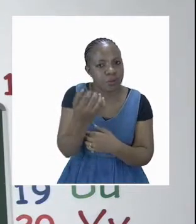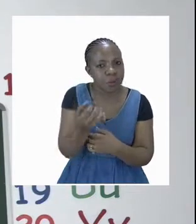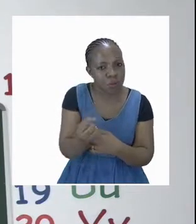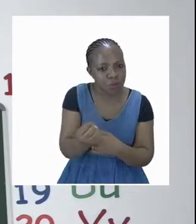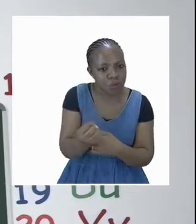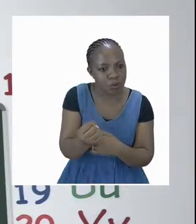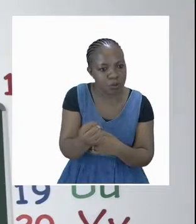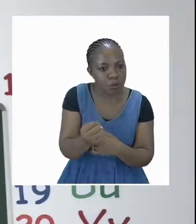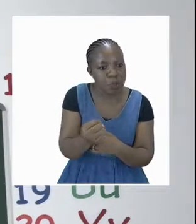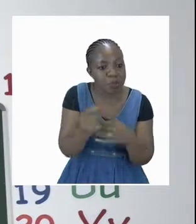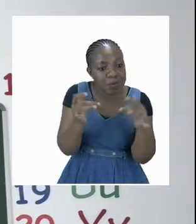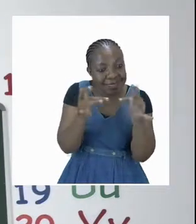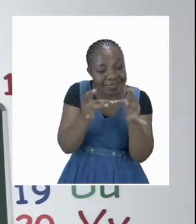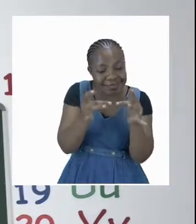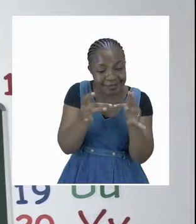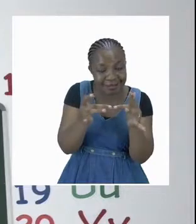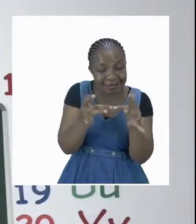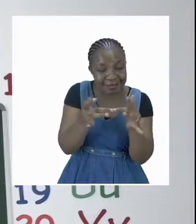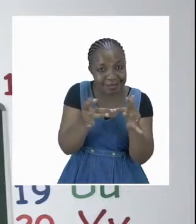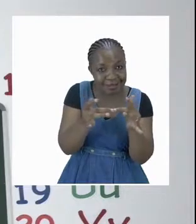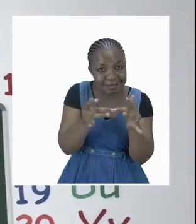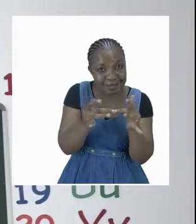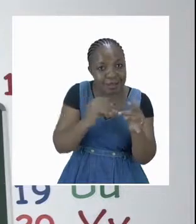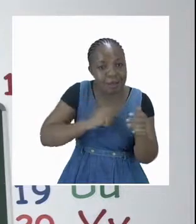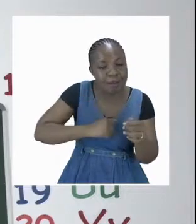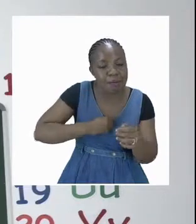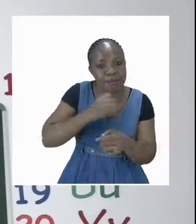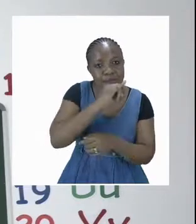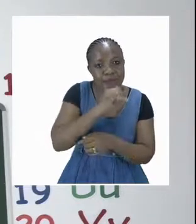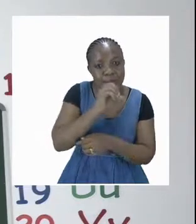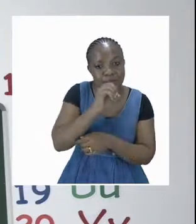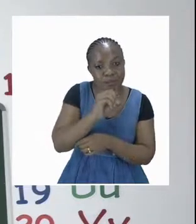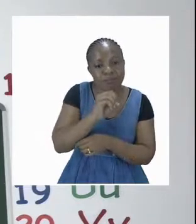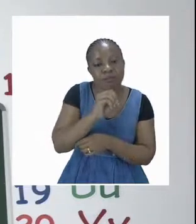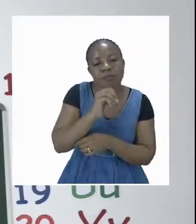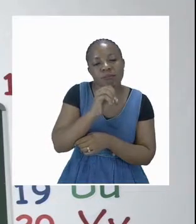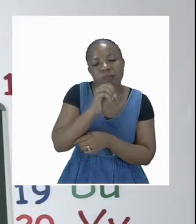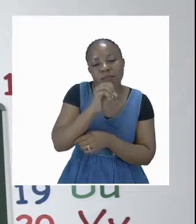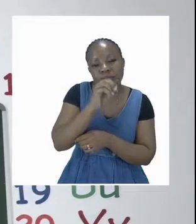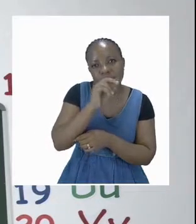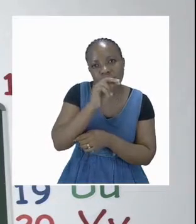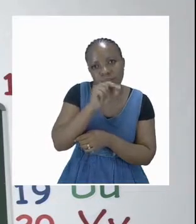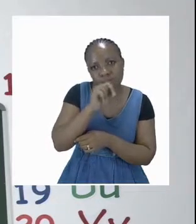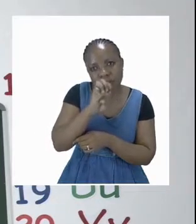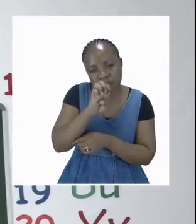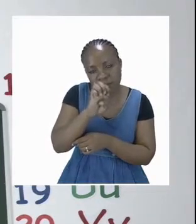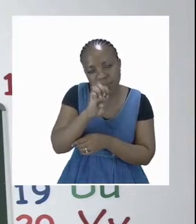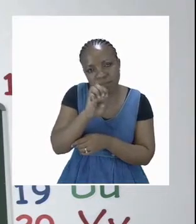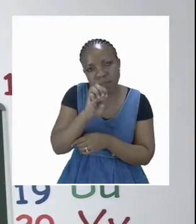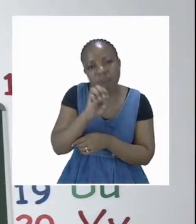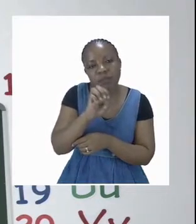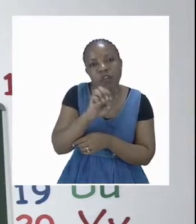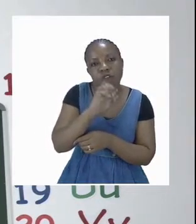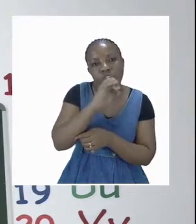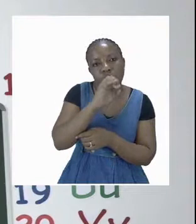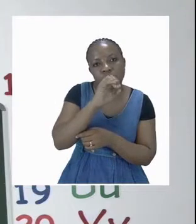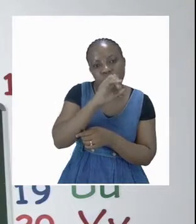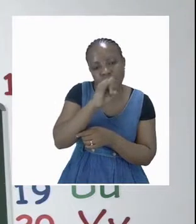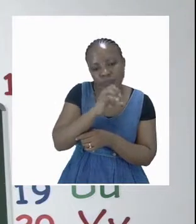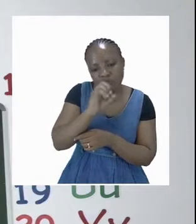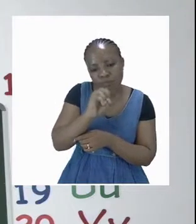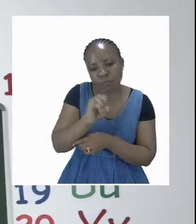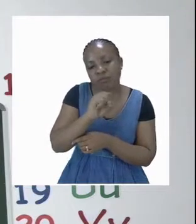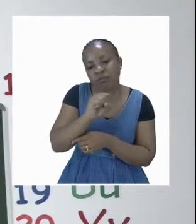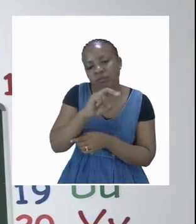our online platforms, MyZone and Zoshi Facebook pages, and in addition,